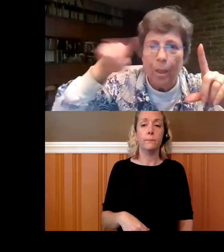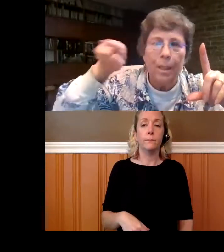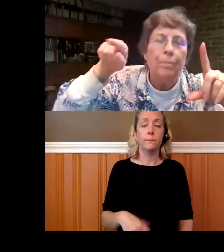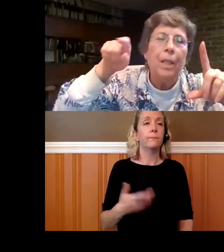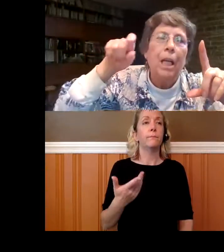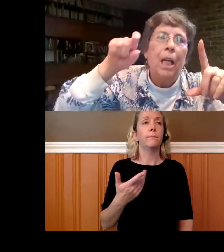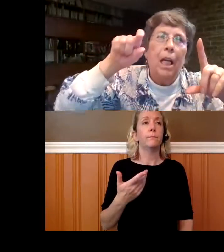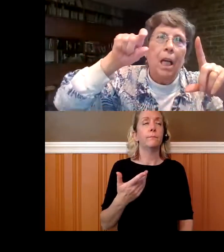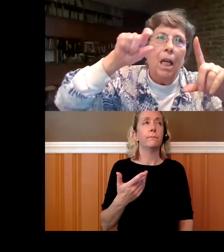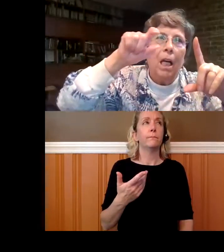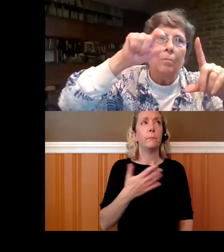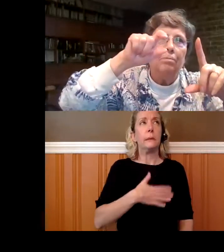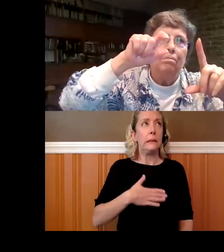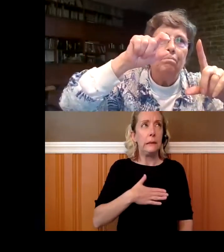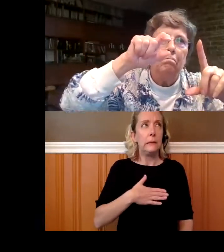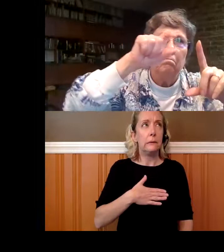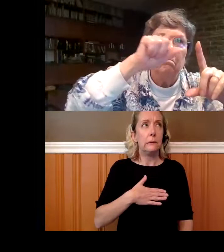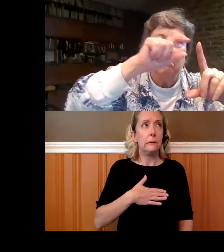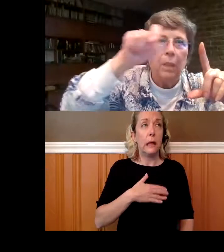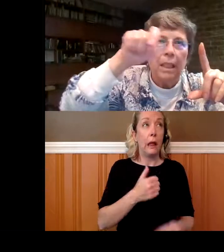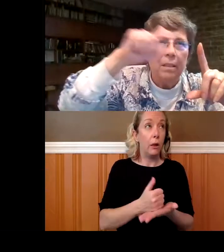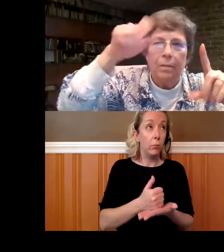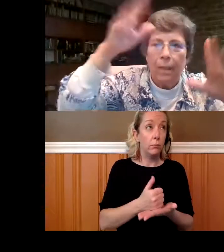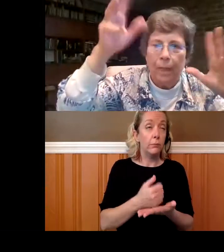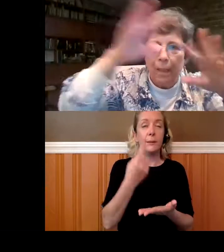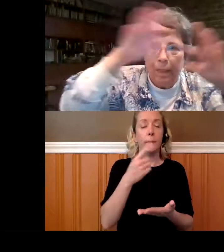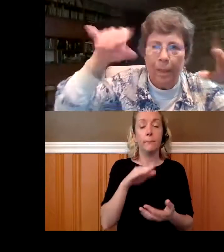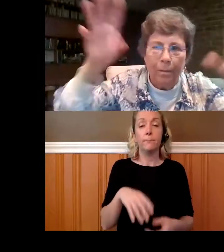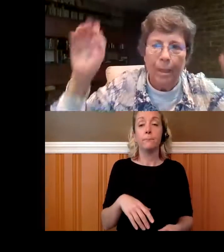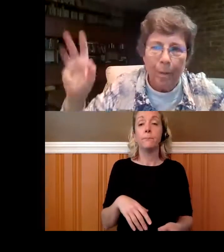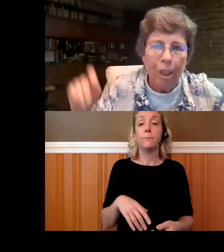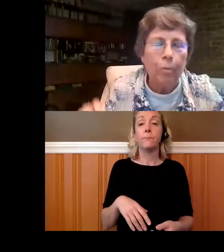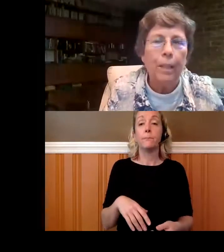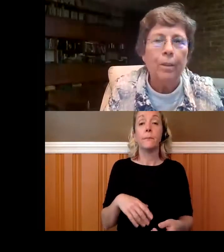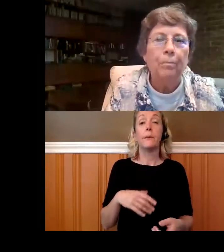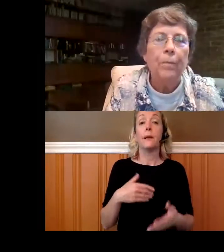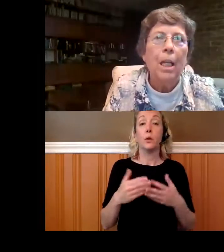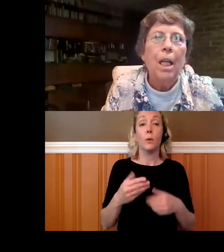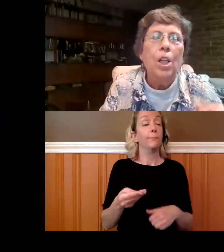Please, I forget, give me this thingamajig, whatever. So they wrote a long note.